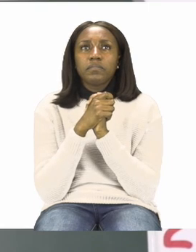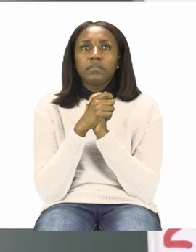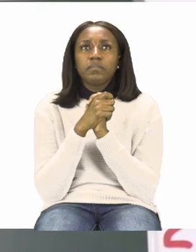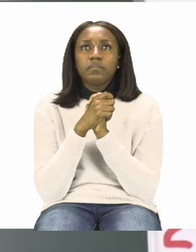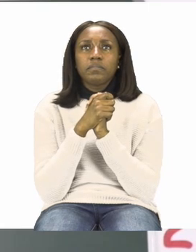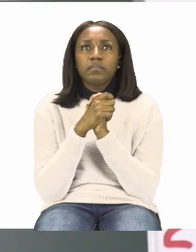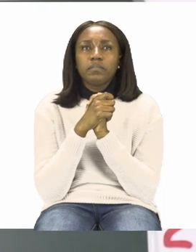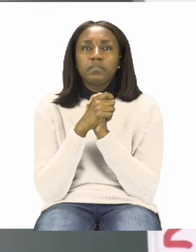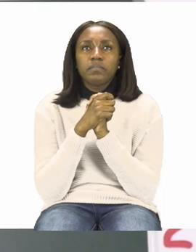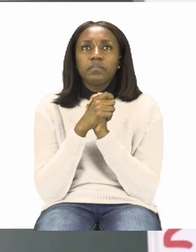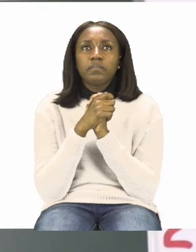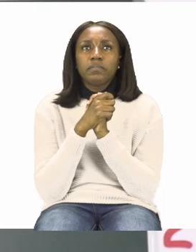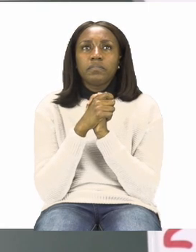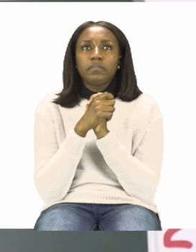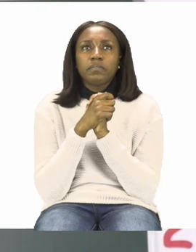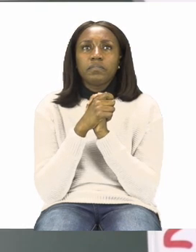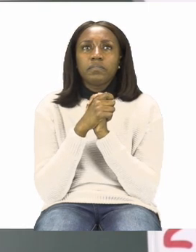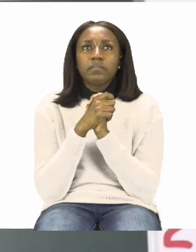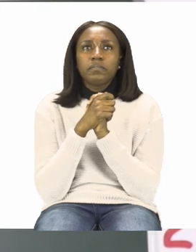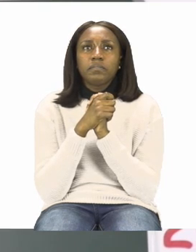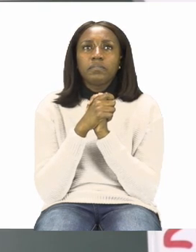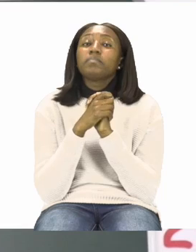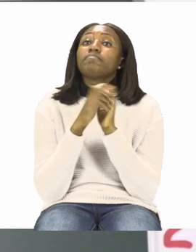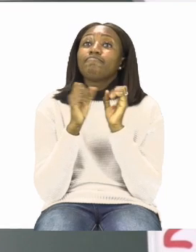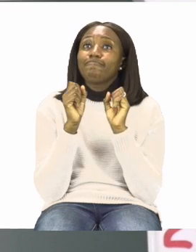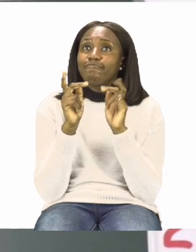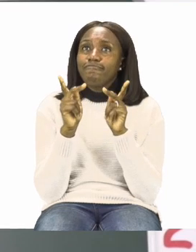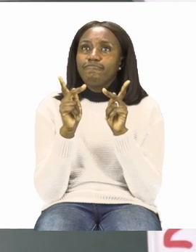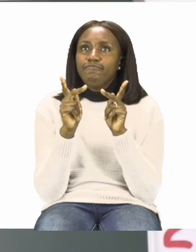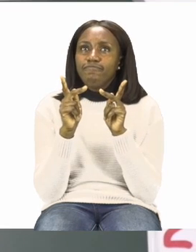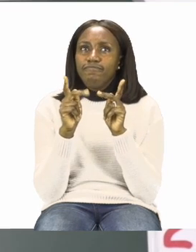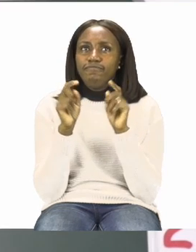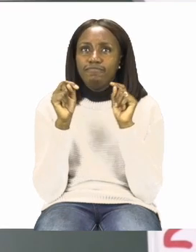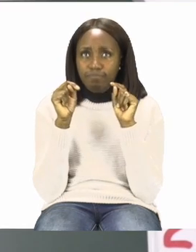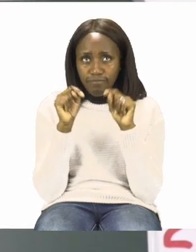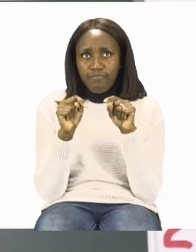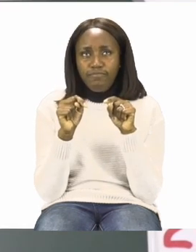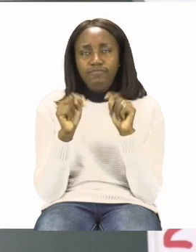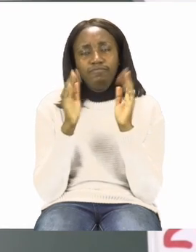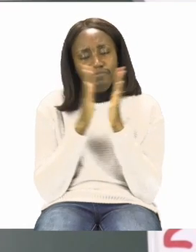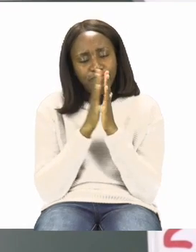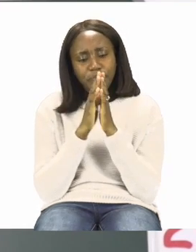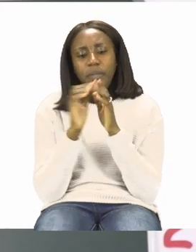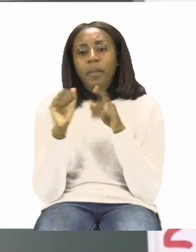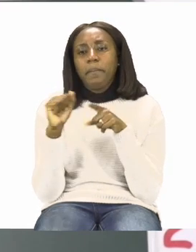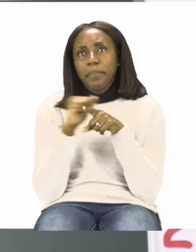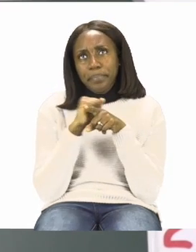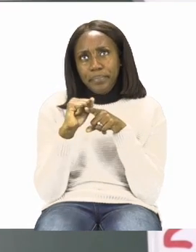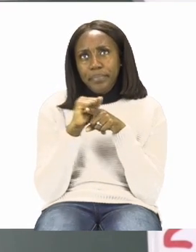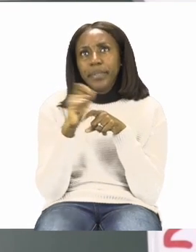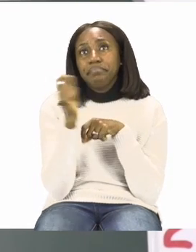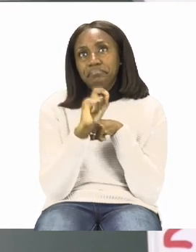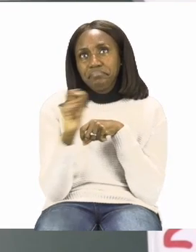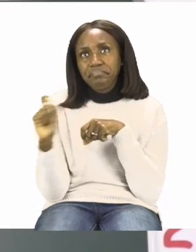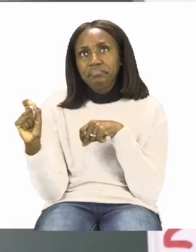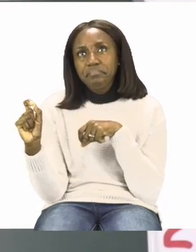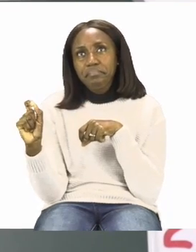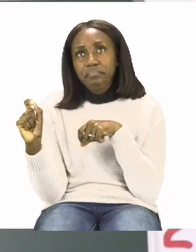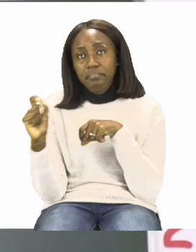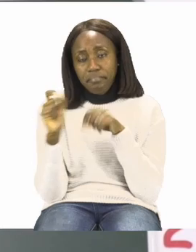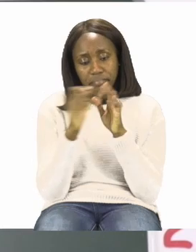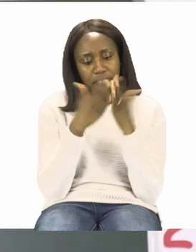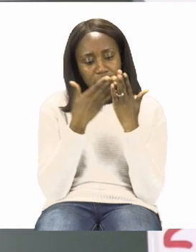Chalkboard. Right. Now they want us to trace the words on the